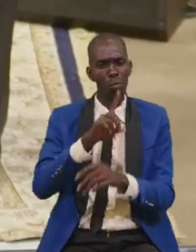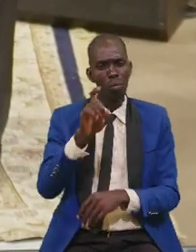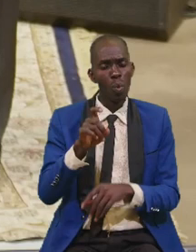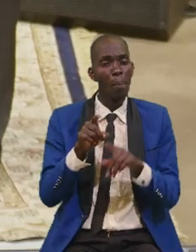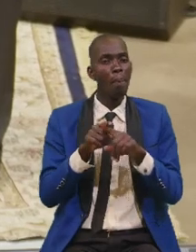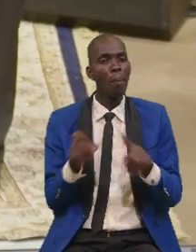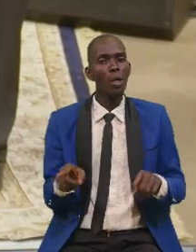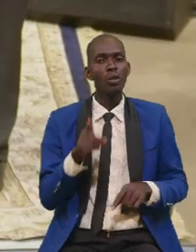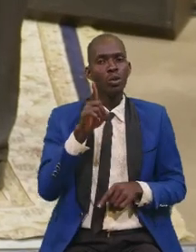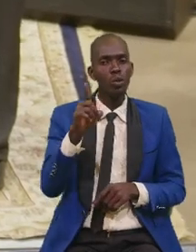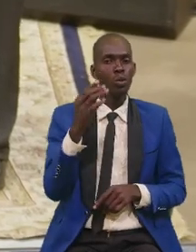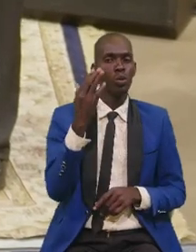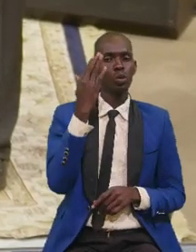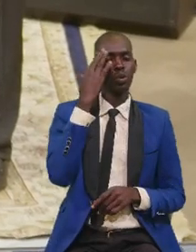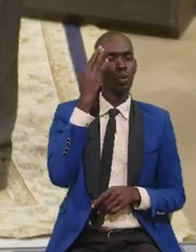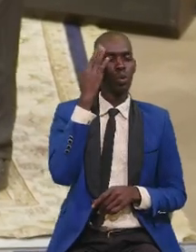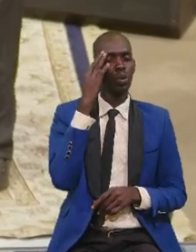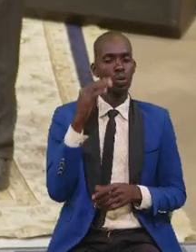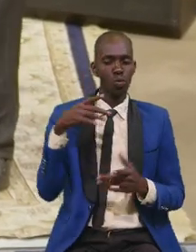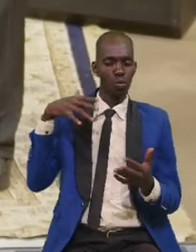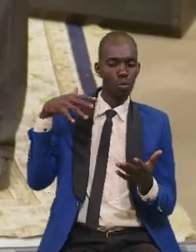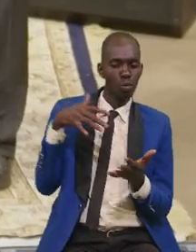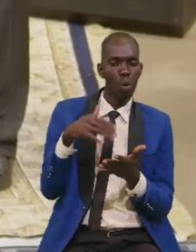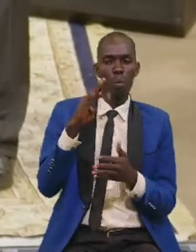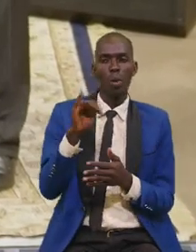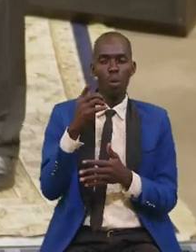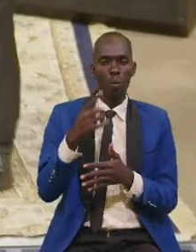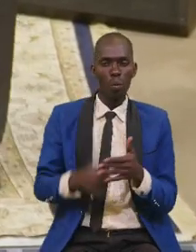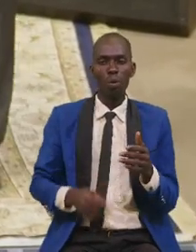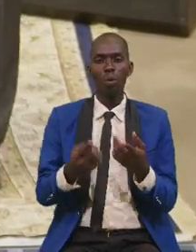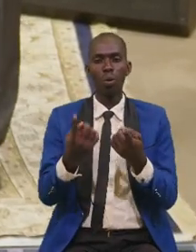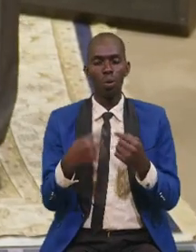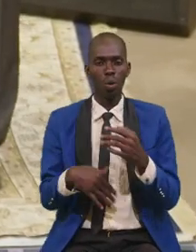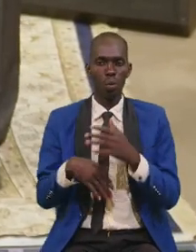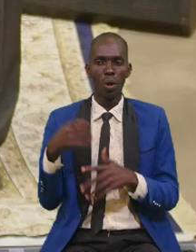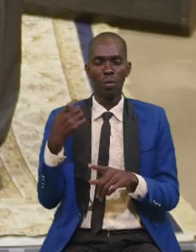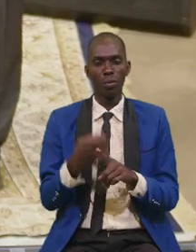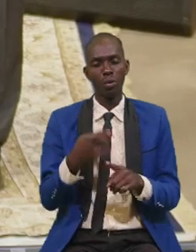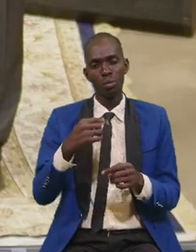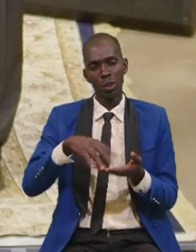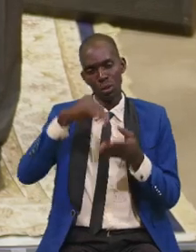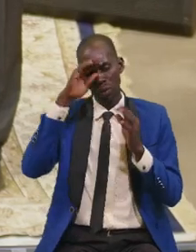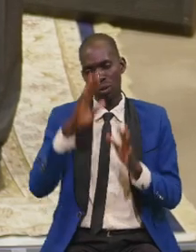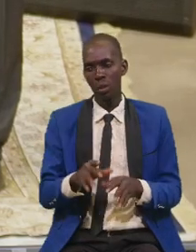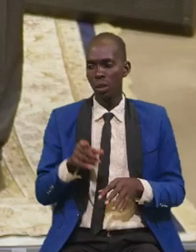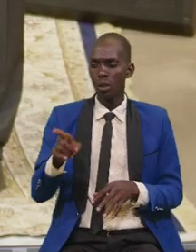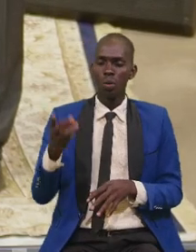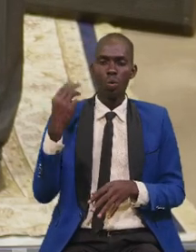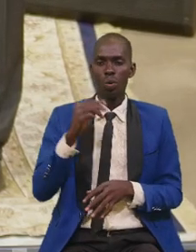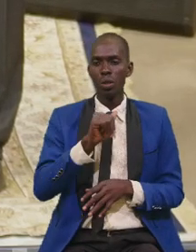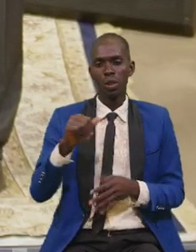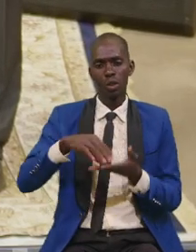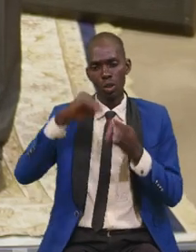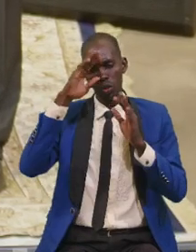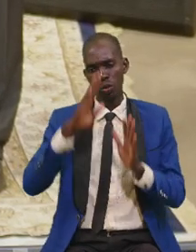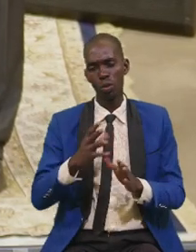study by what comes out of the student. He was a student of the Bible, a student of